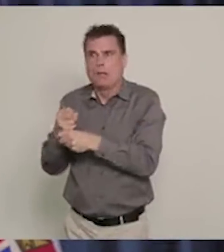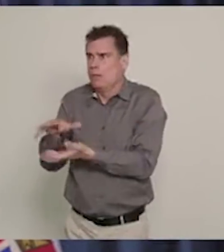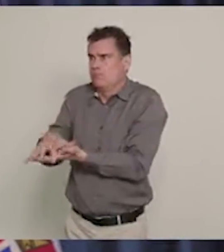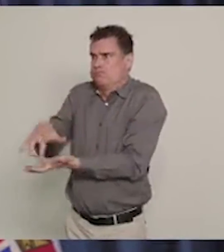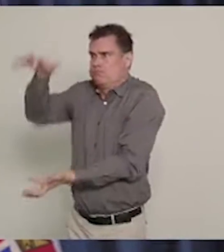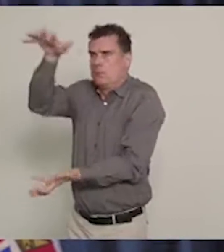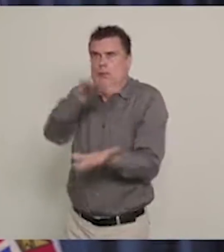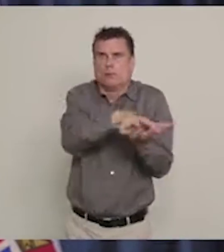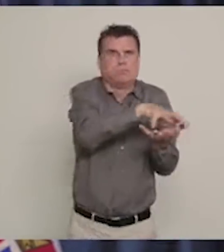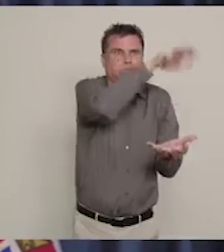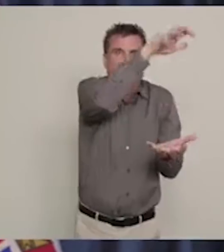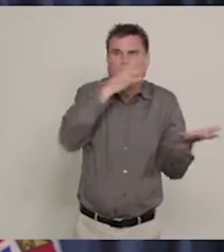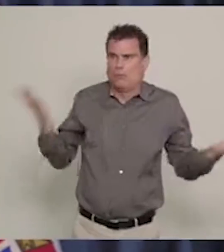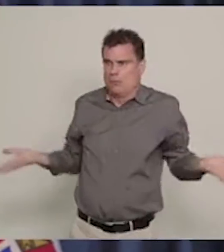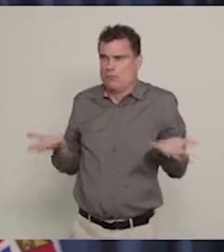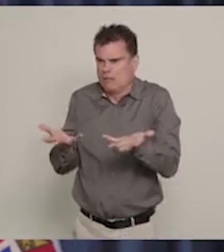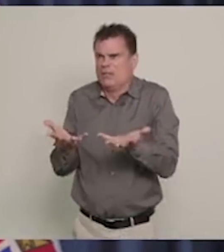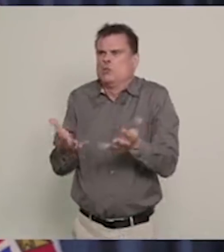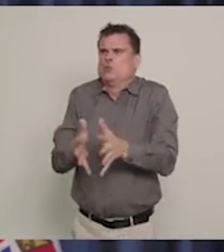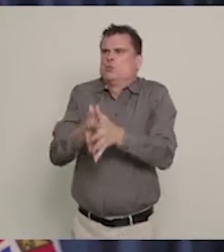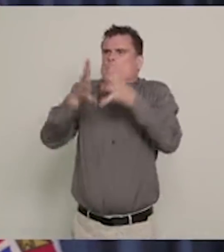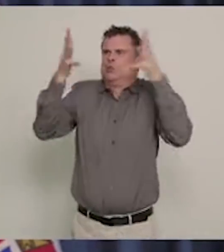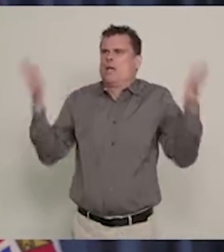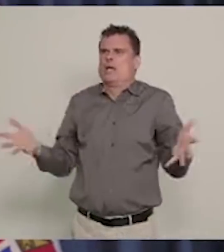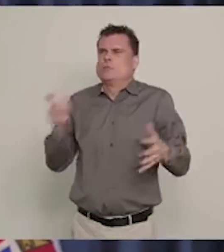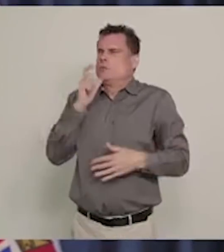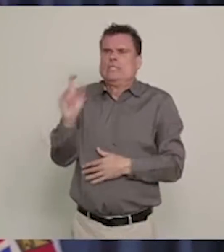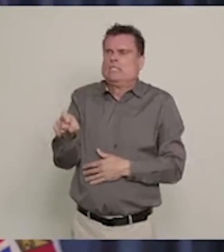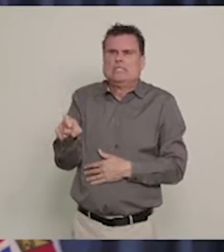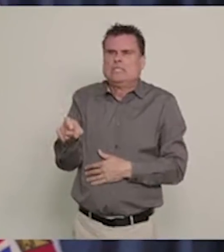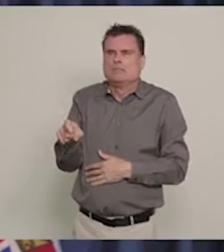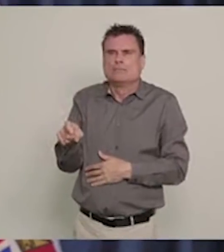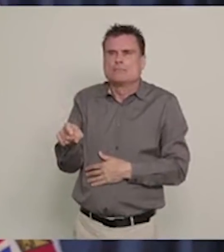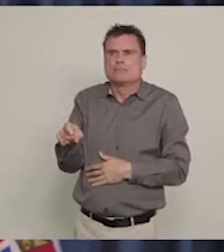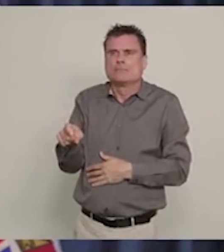good example of that would be Ontario, which has got a massive